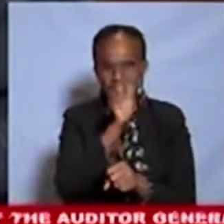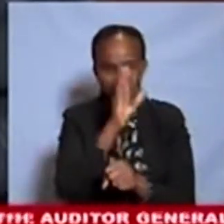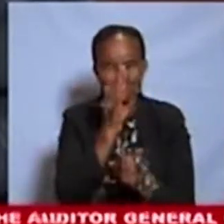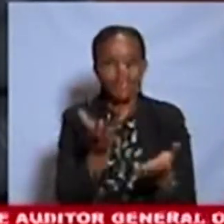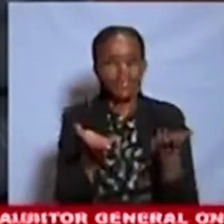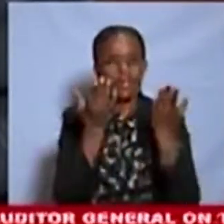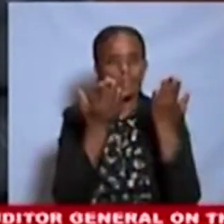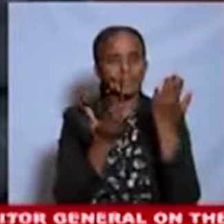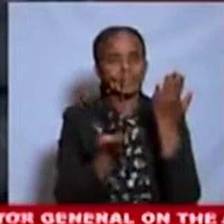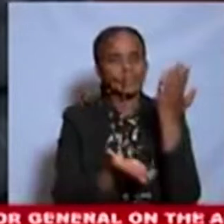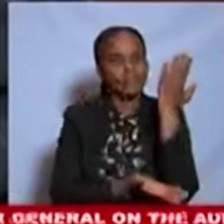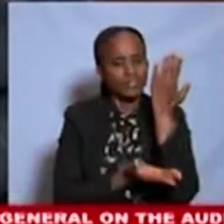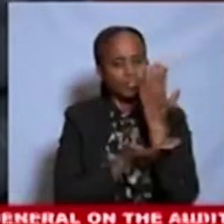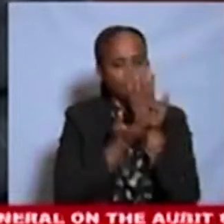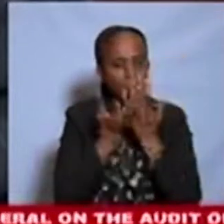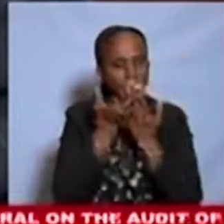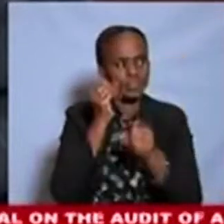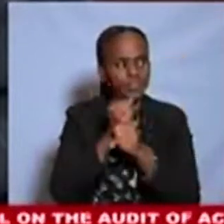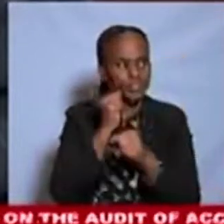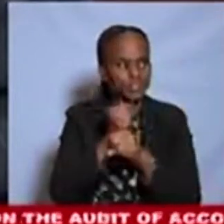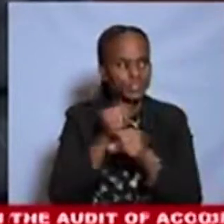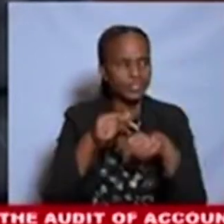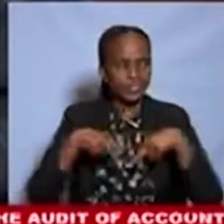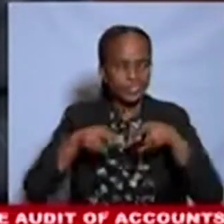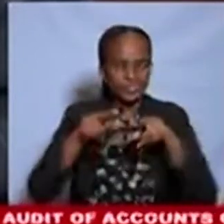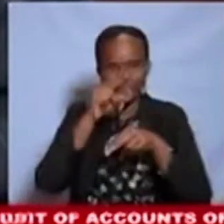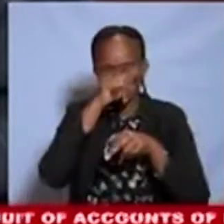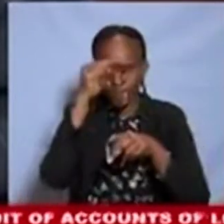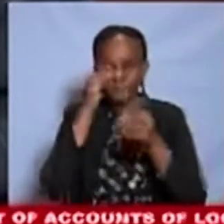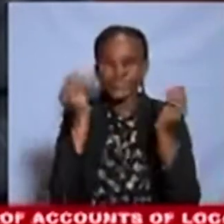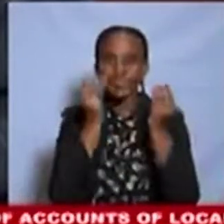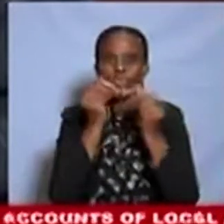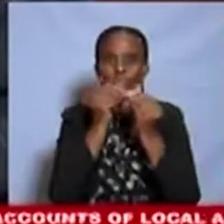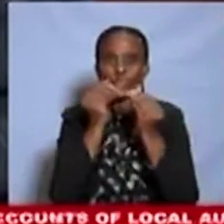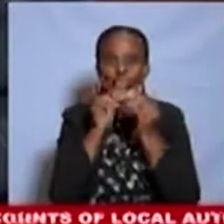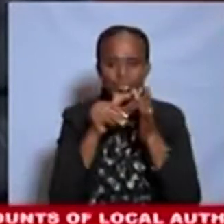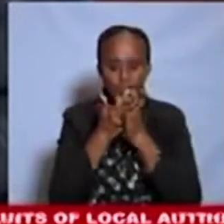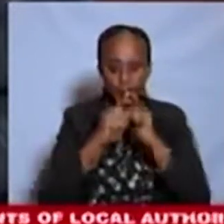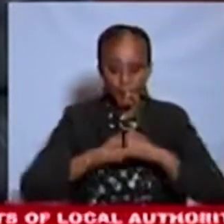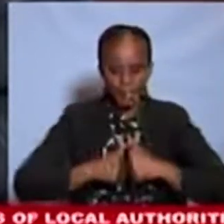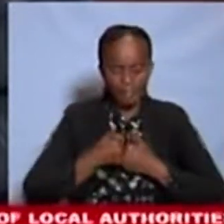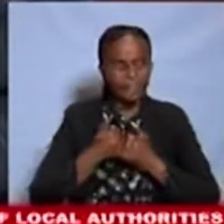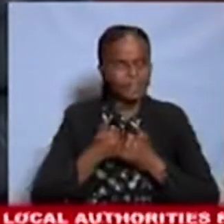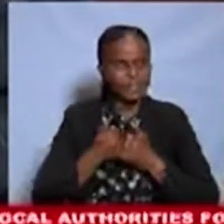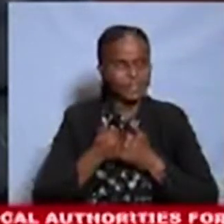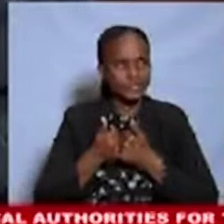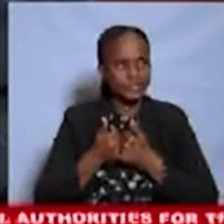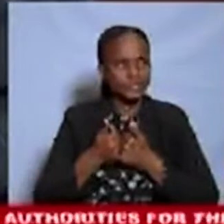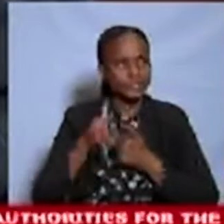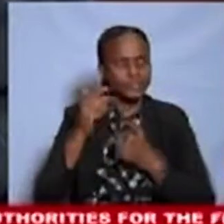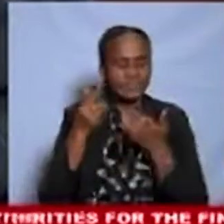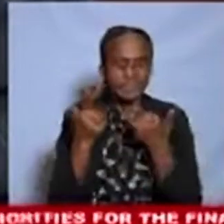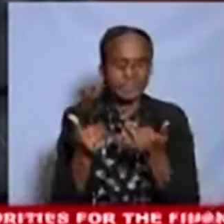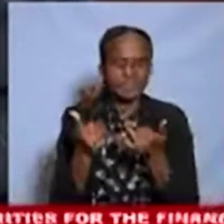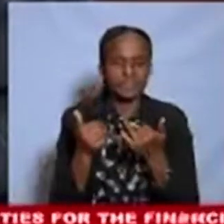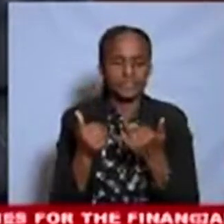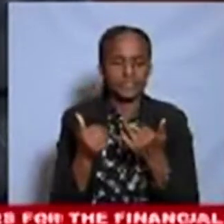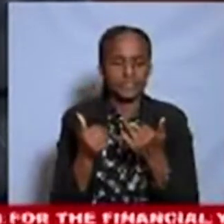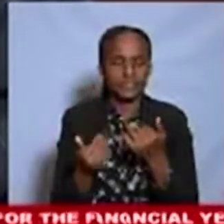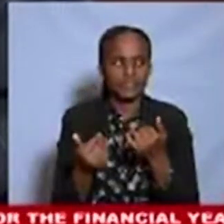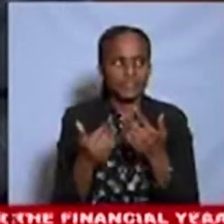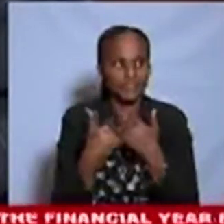upgrade the road to a bituminous standard. That's how we immediately